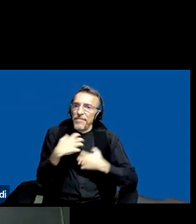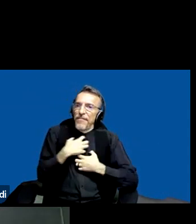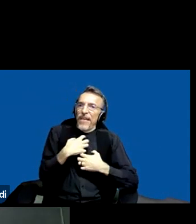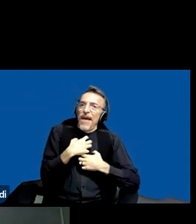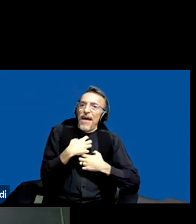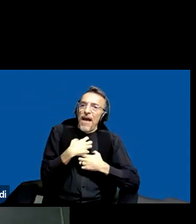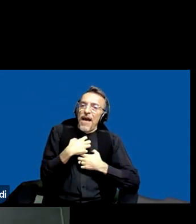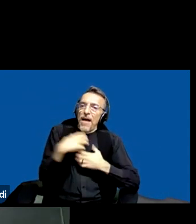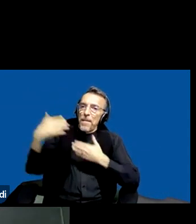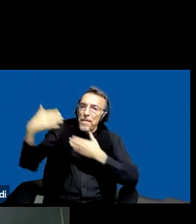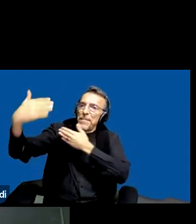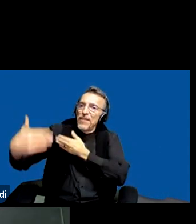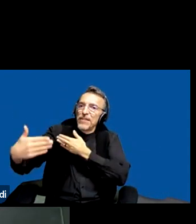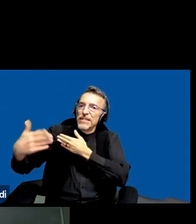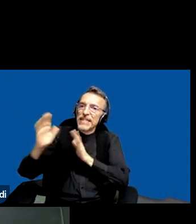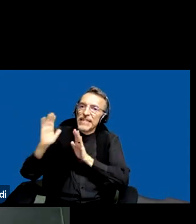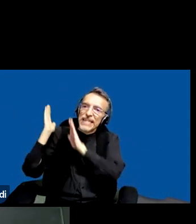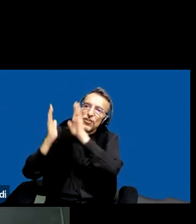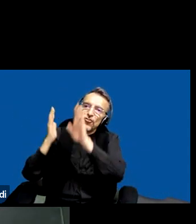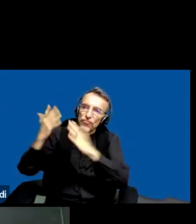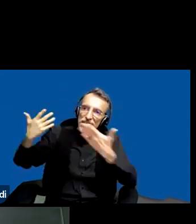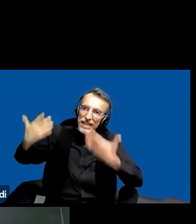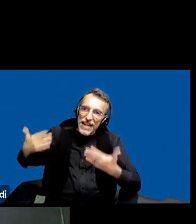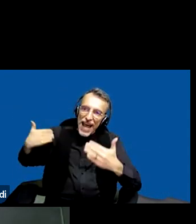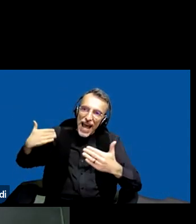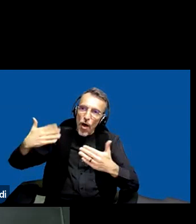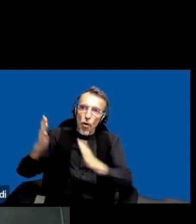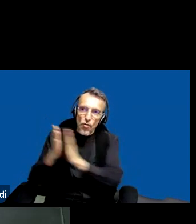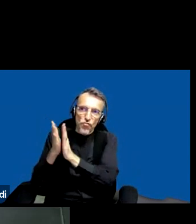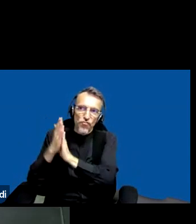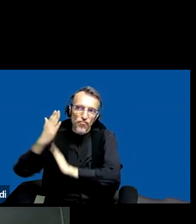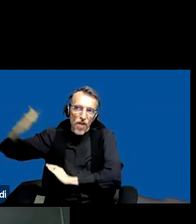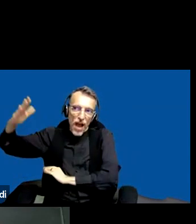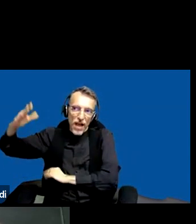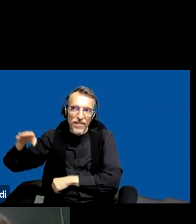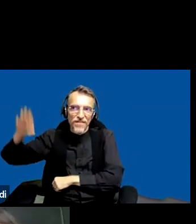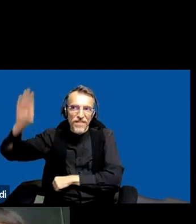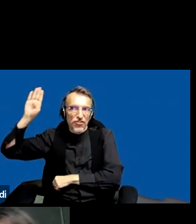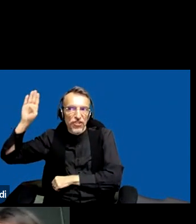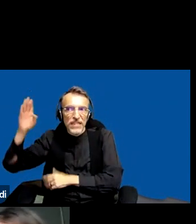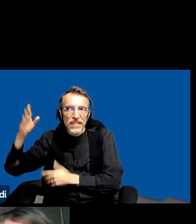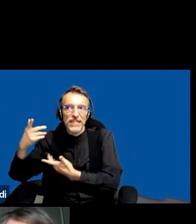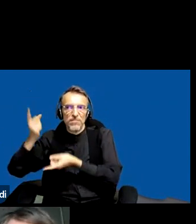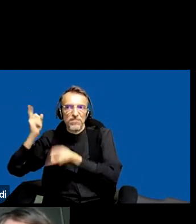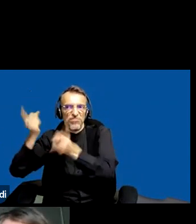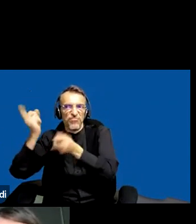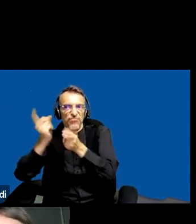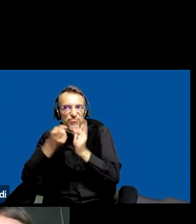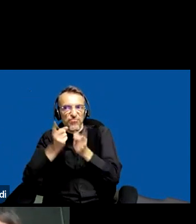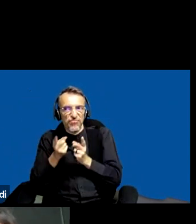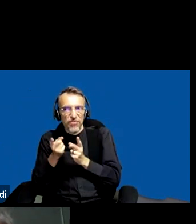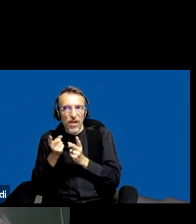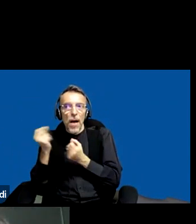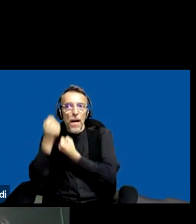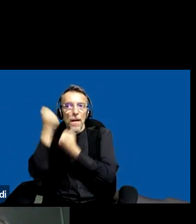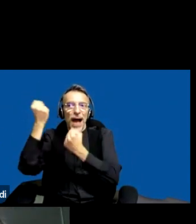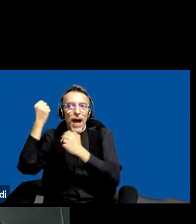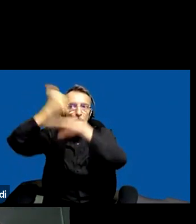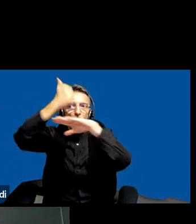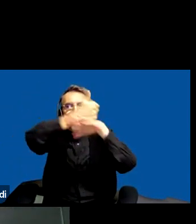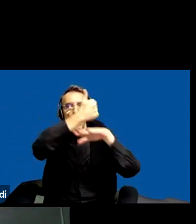of history where far-right, fascist, authoritarian governments are in power around the